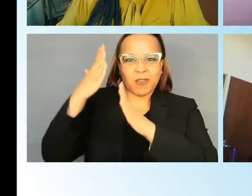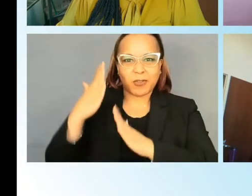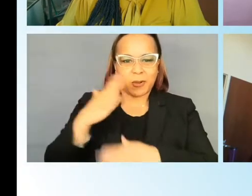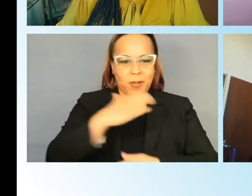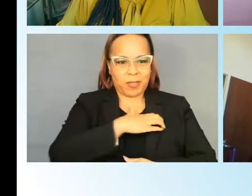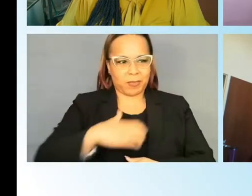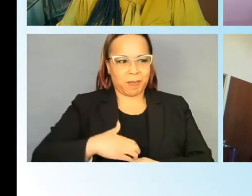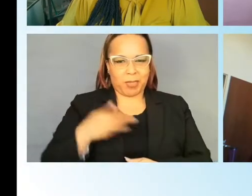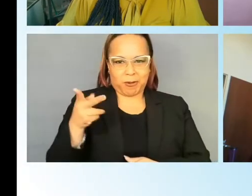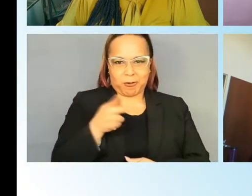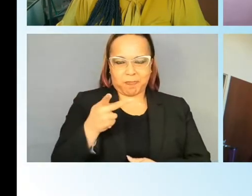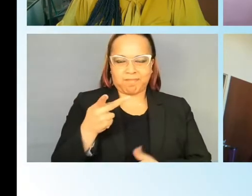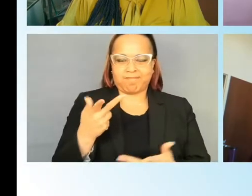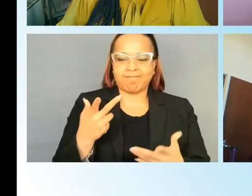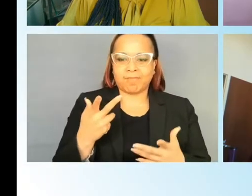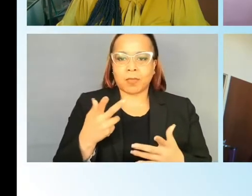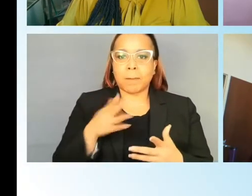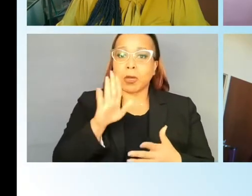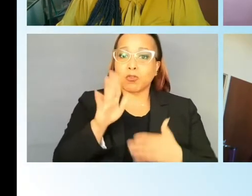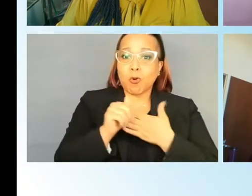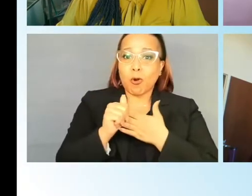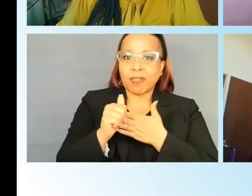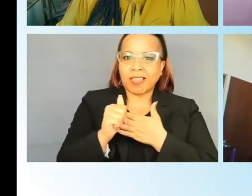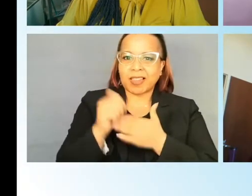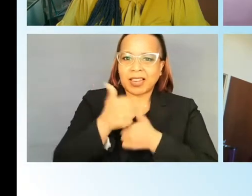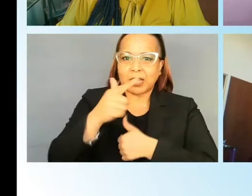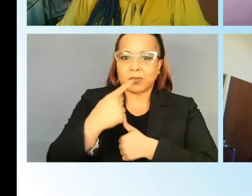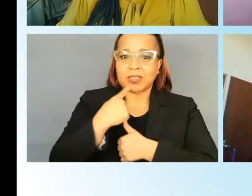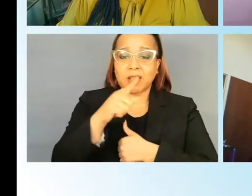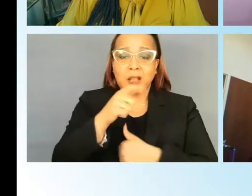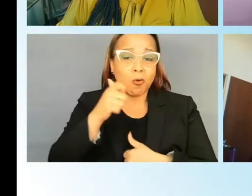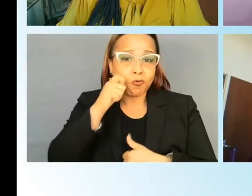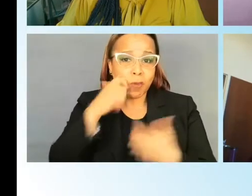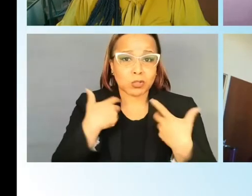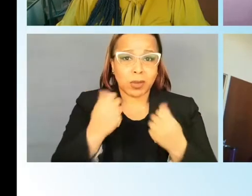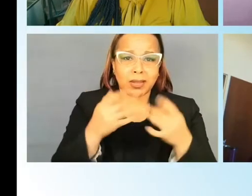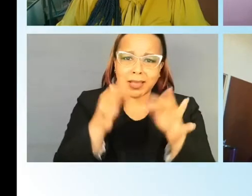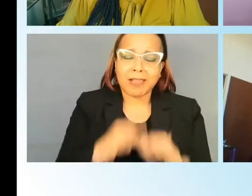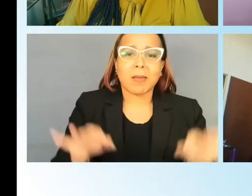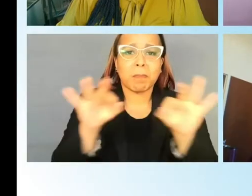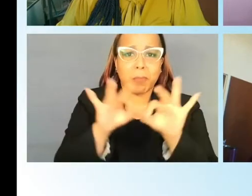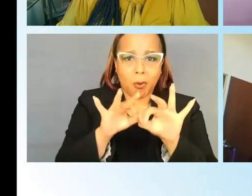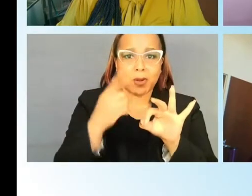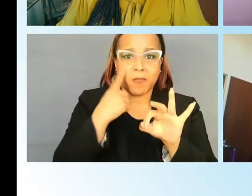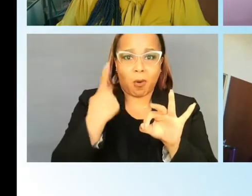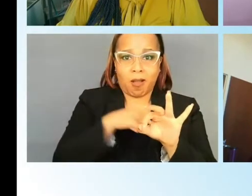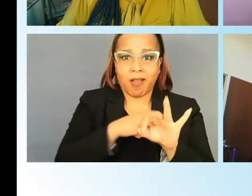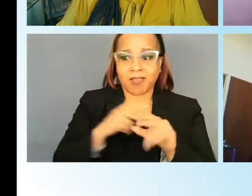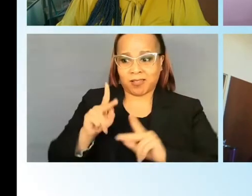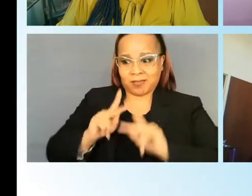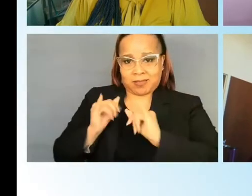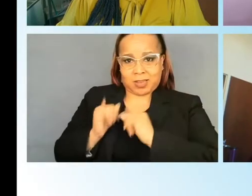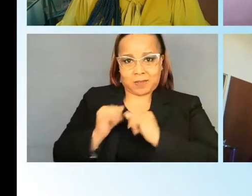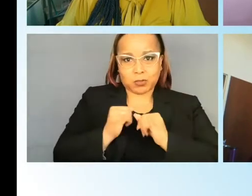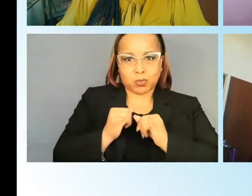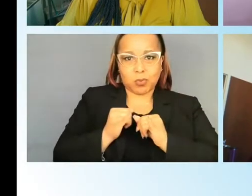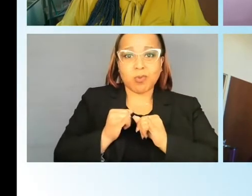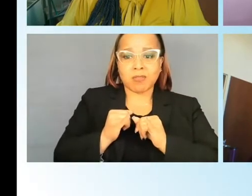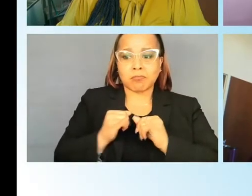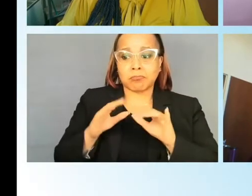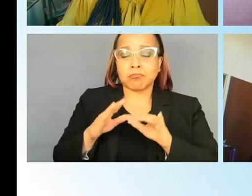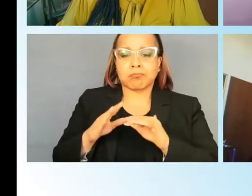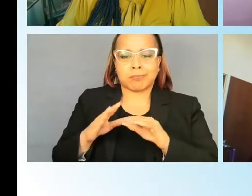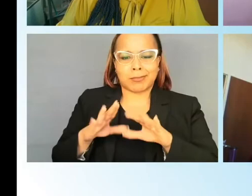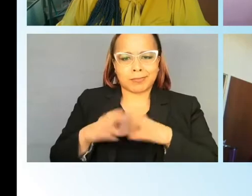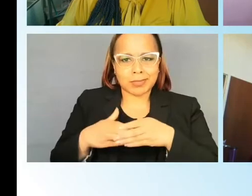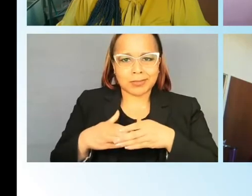but having your leaders say racial healing is important for us as individuals and as a state and as an